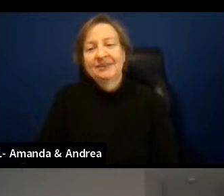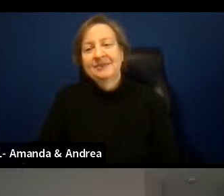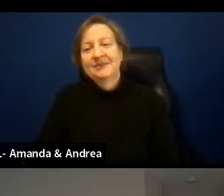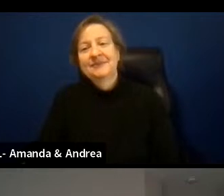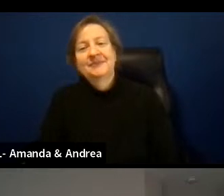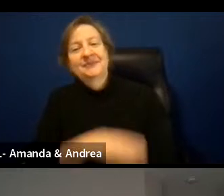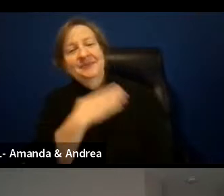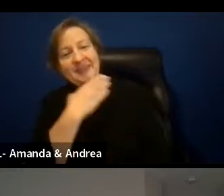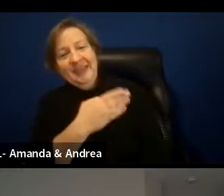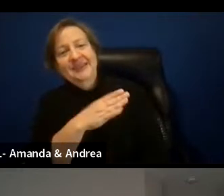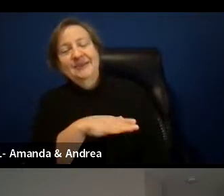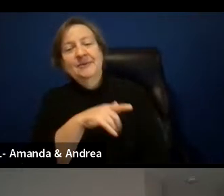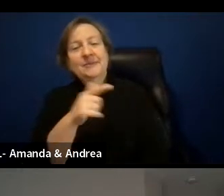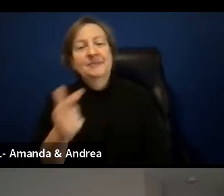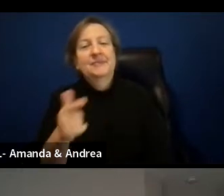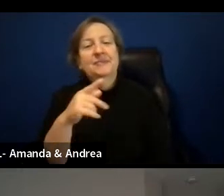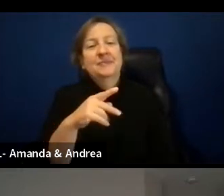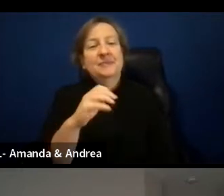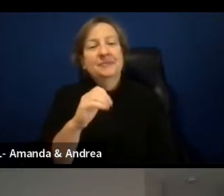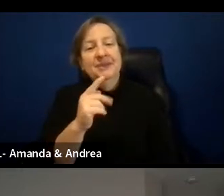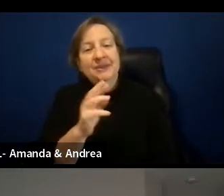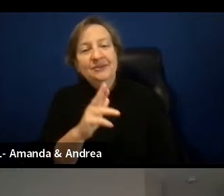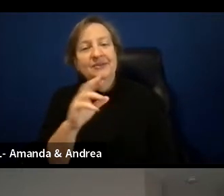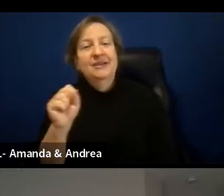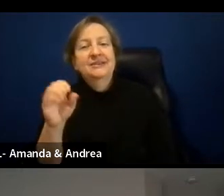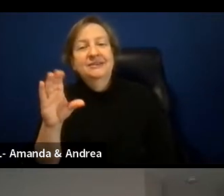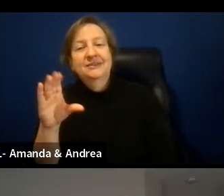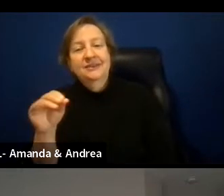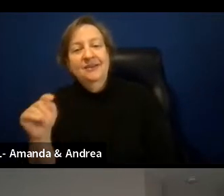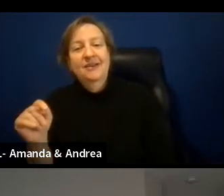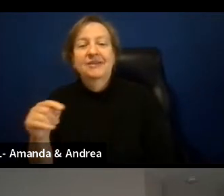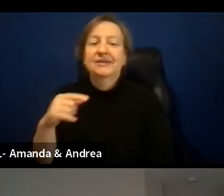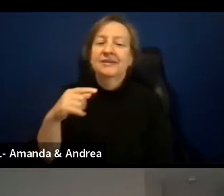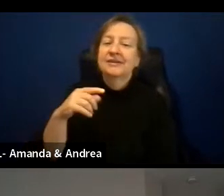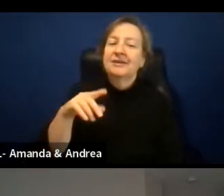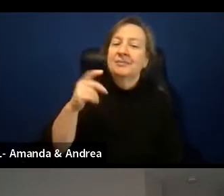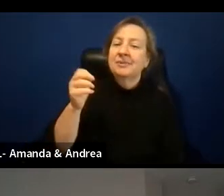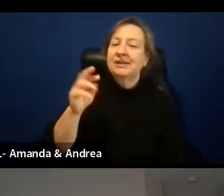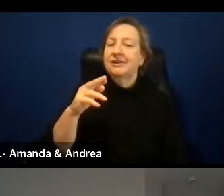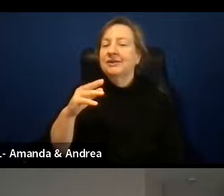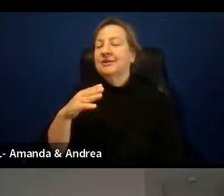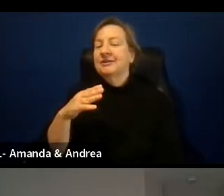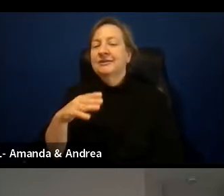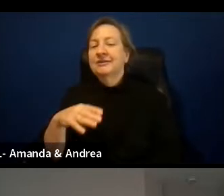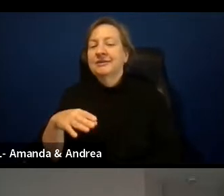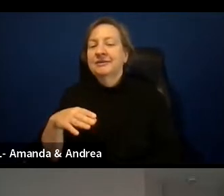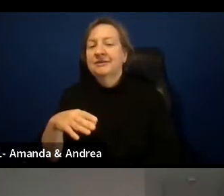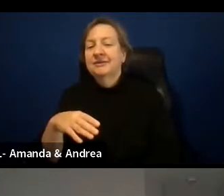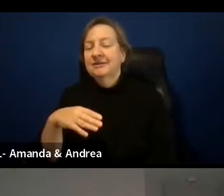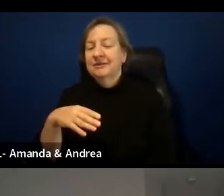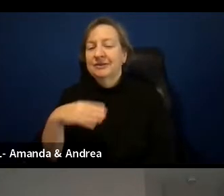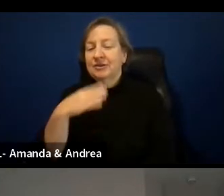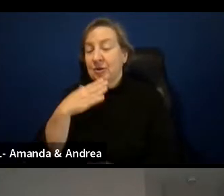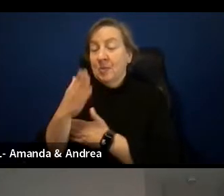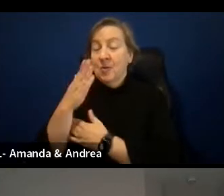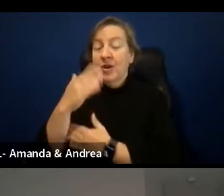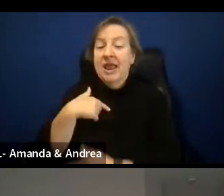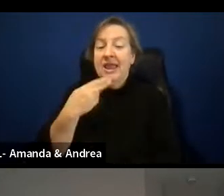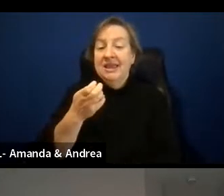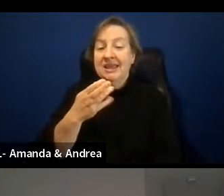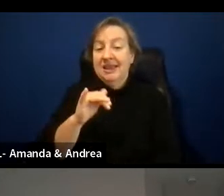Thank you. Let's go to Peter and then Scott. Good morning, Peter Fells. I use he,